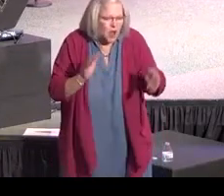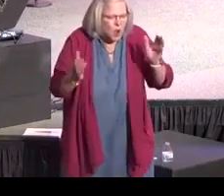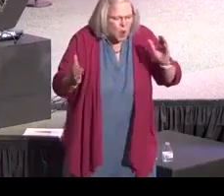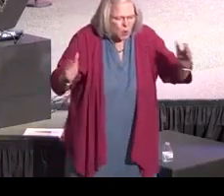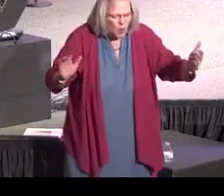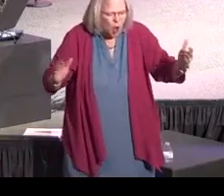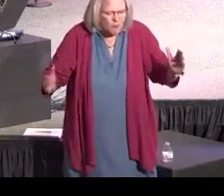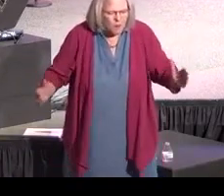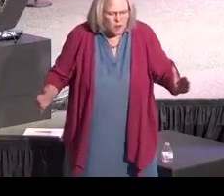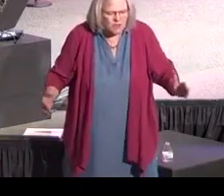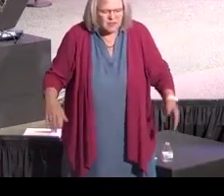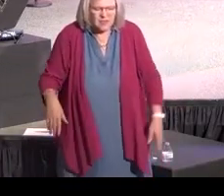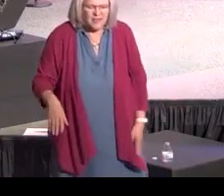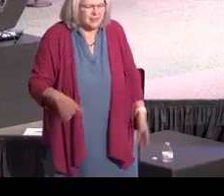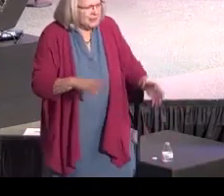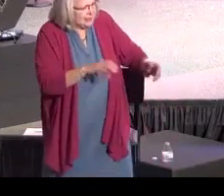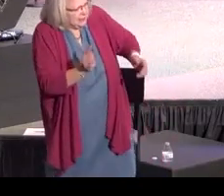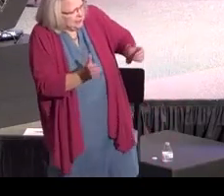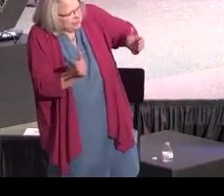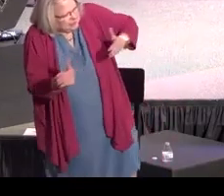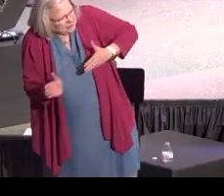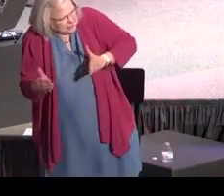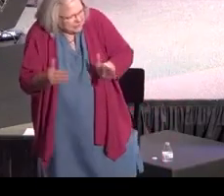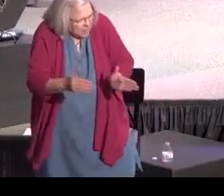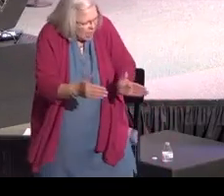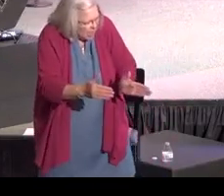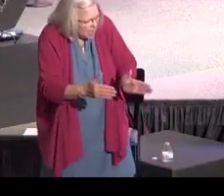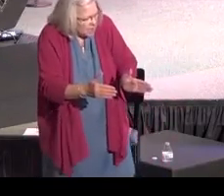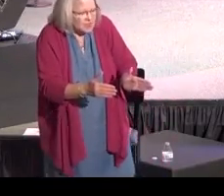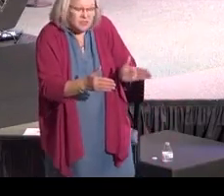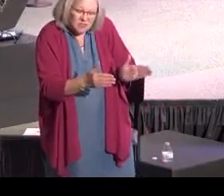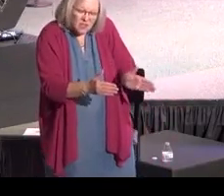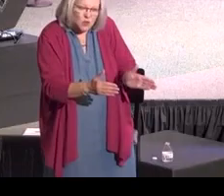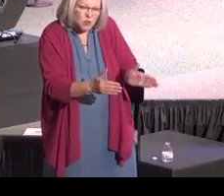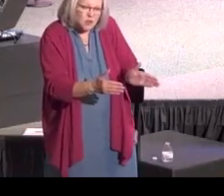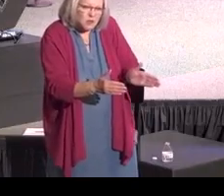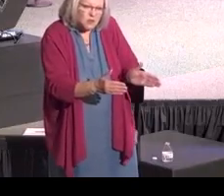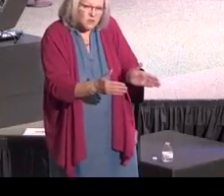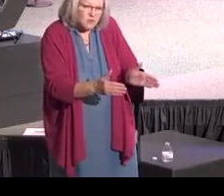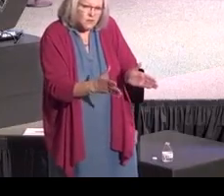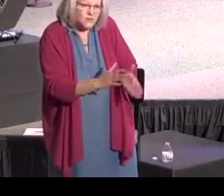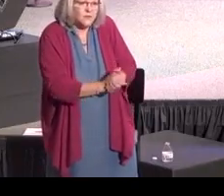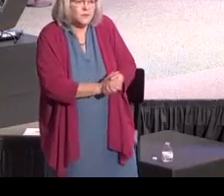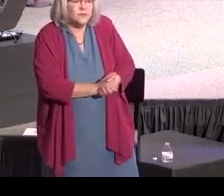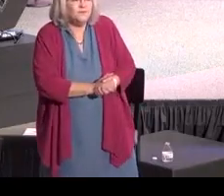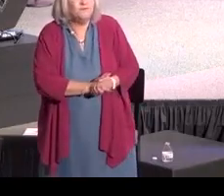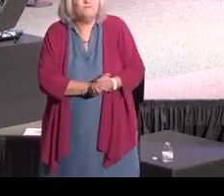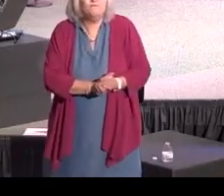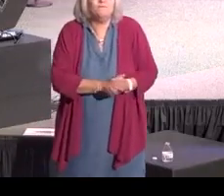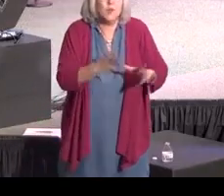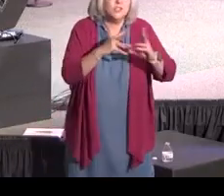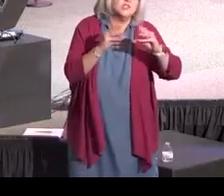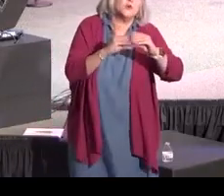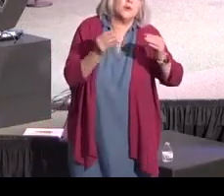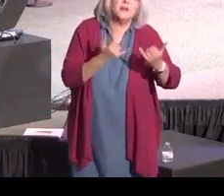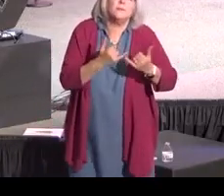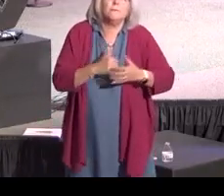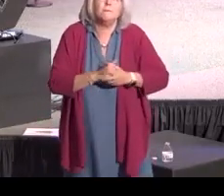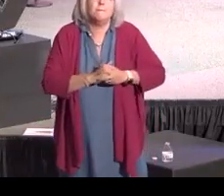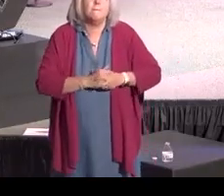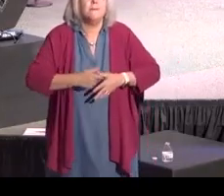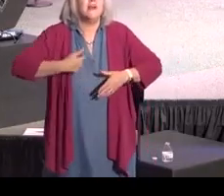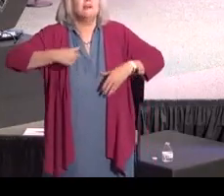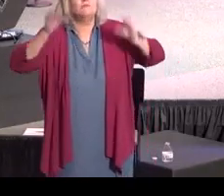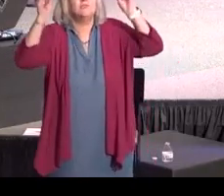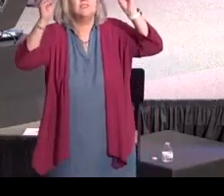compromises, diversions, detours. I taught school for a long time, and I was a high school